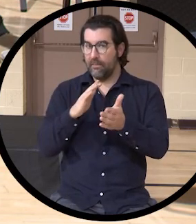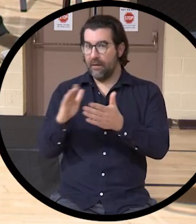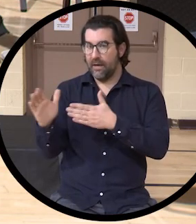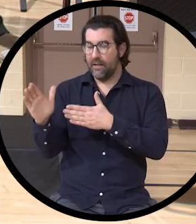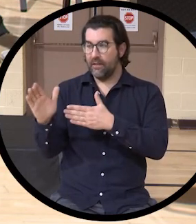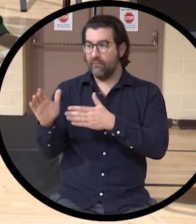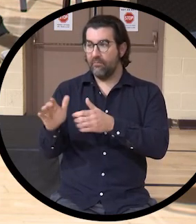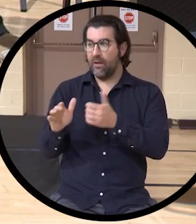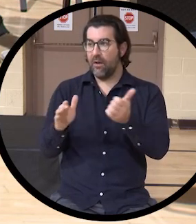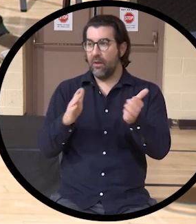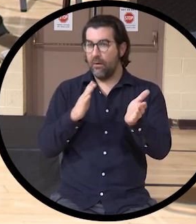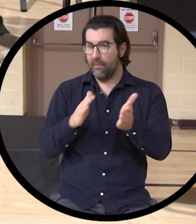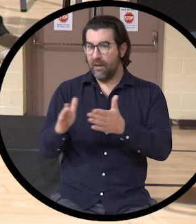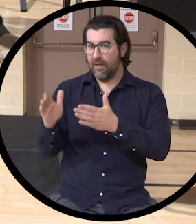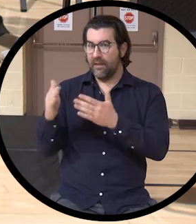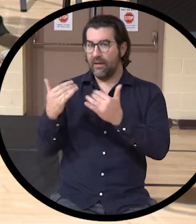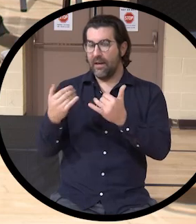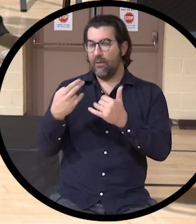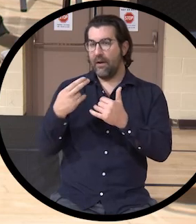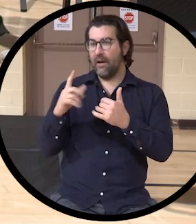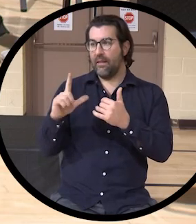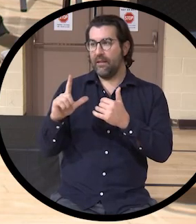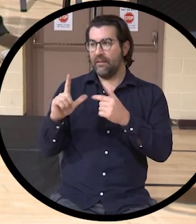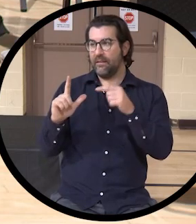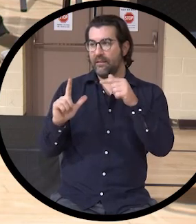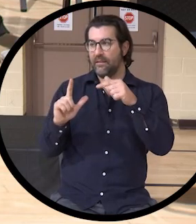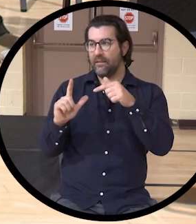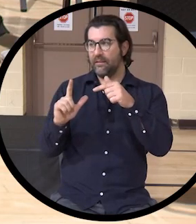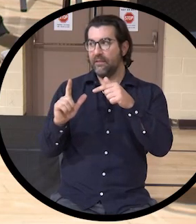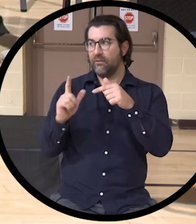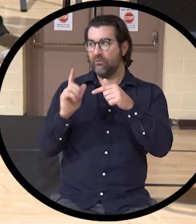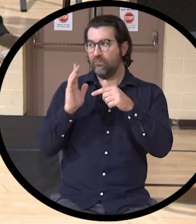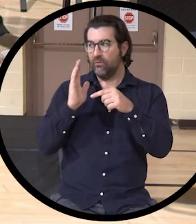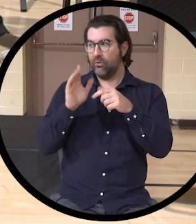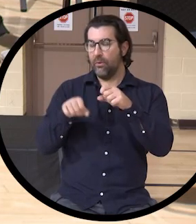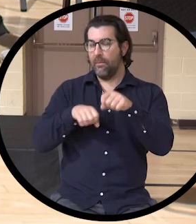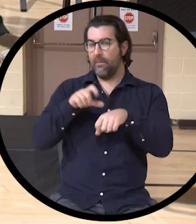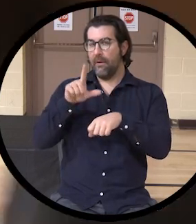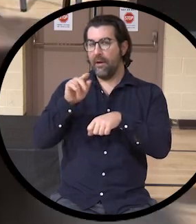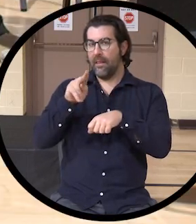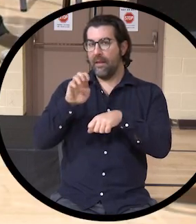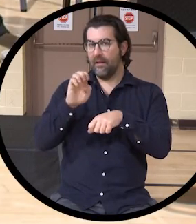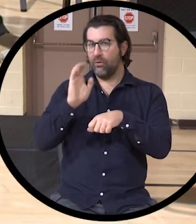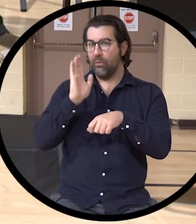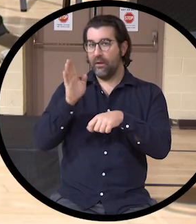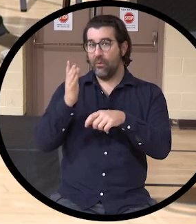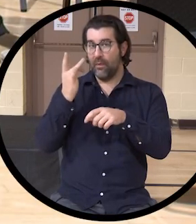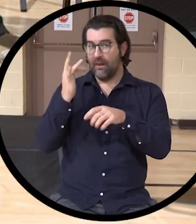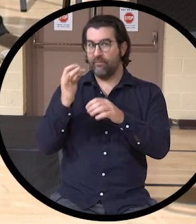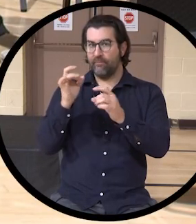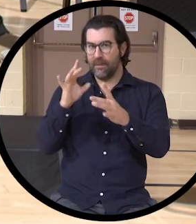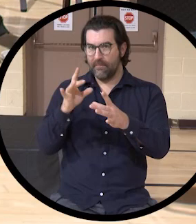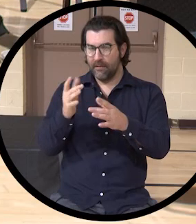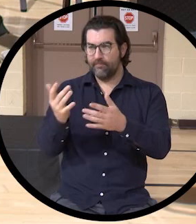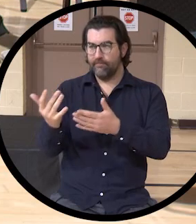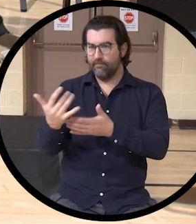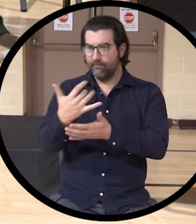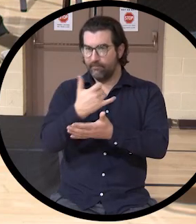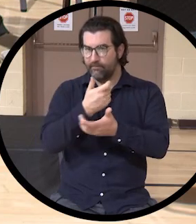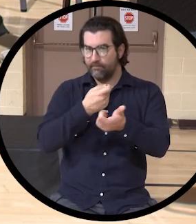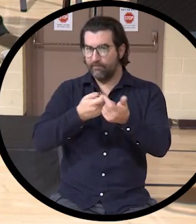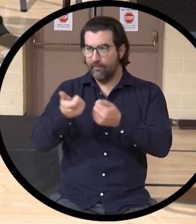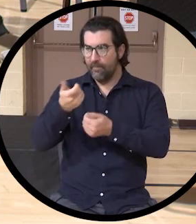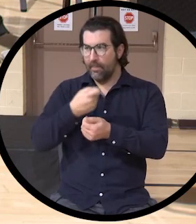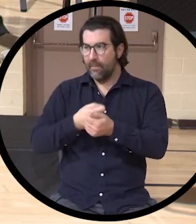the other planning phases we did, that now the Highland is on slated for future bike lanes because of input from people. There's not that